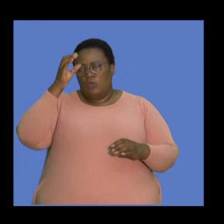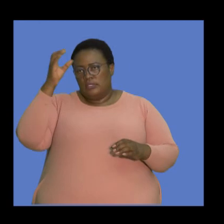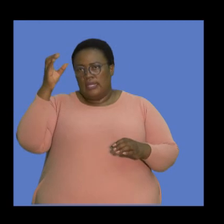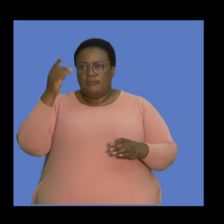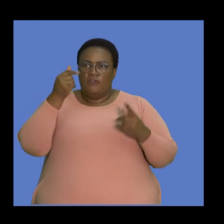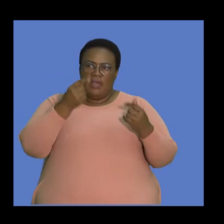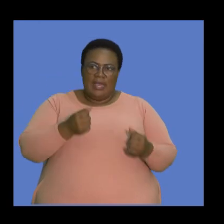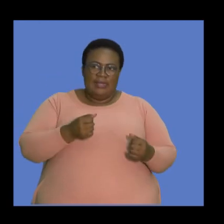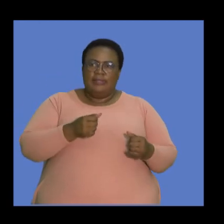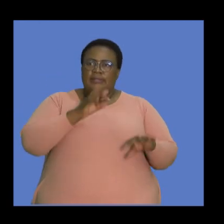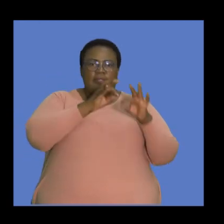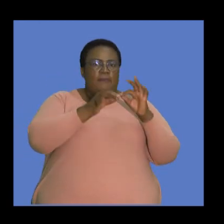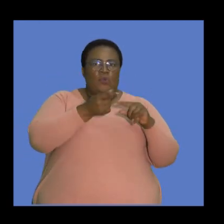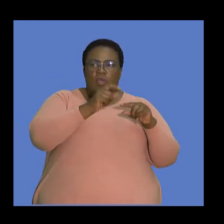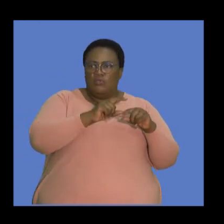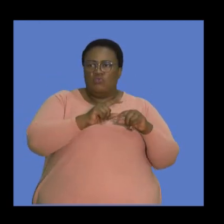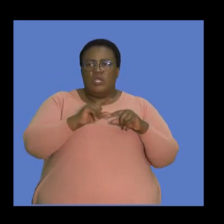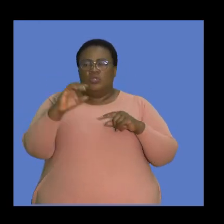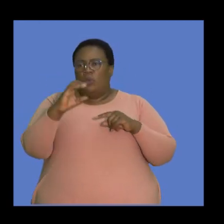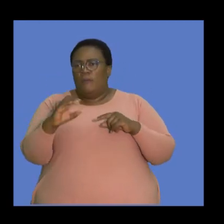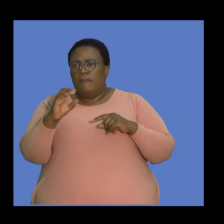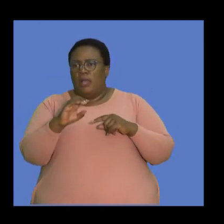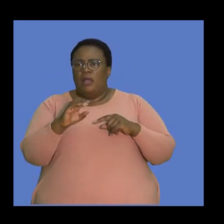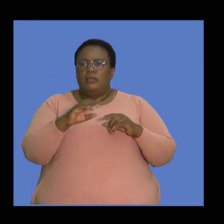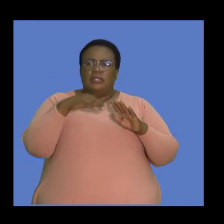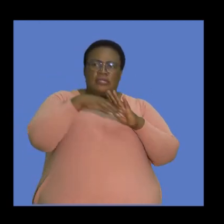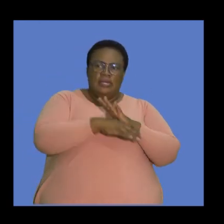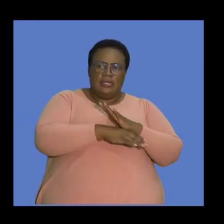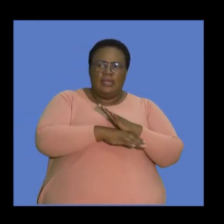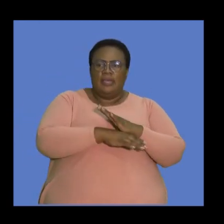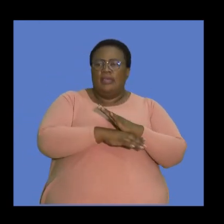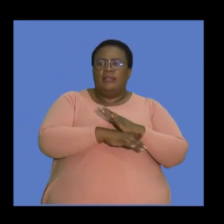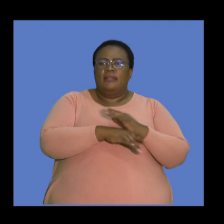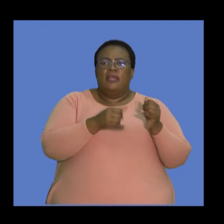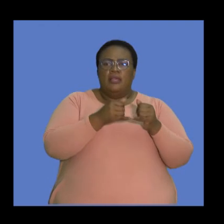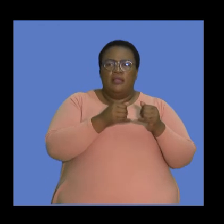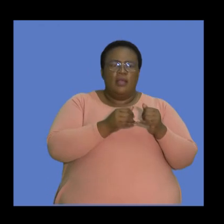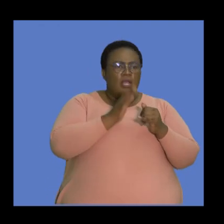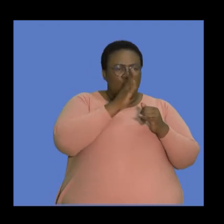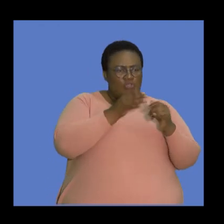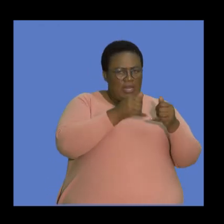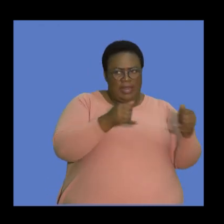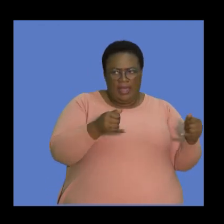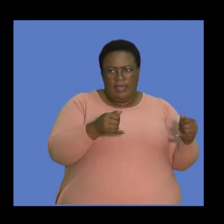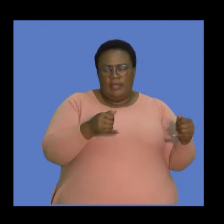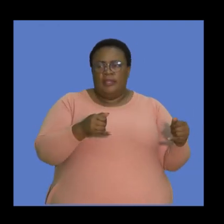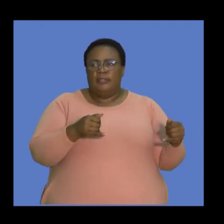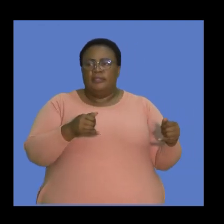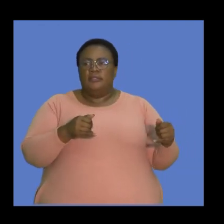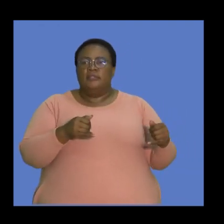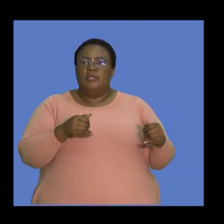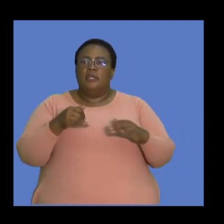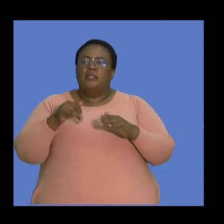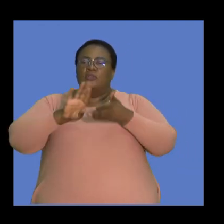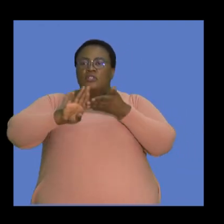the concept of finance. We looked at simple interest, compound. We looked at decay, which was straight line and reducing